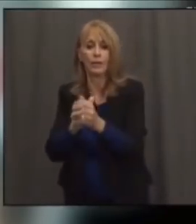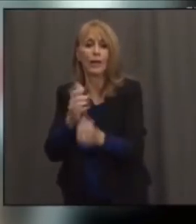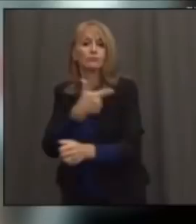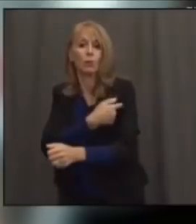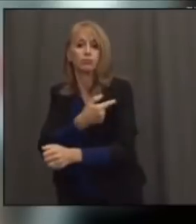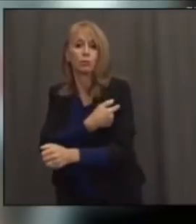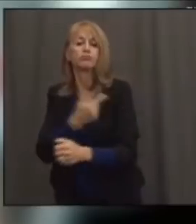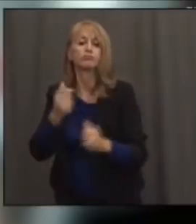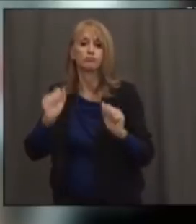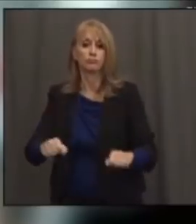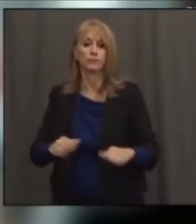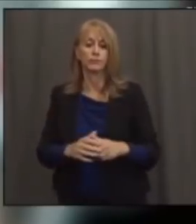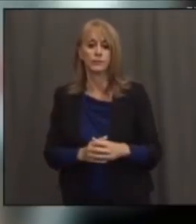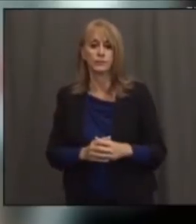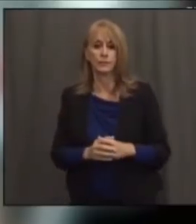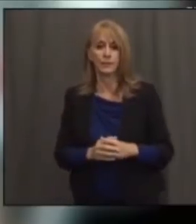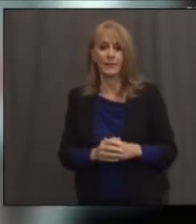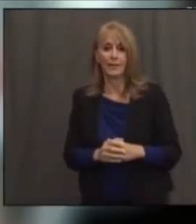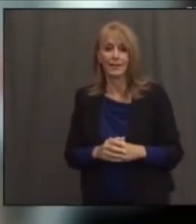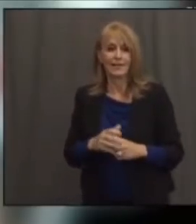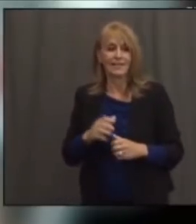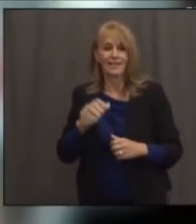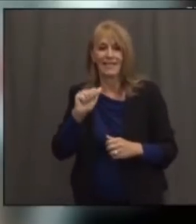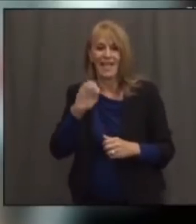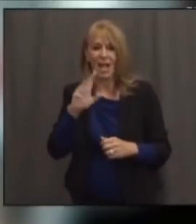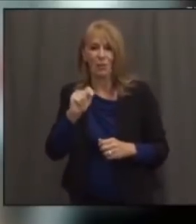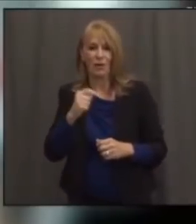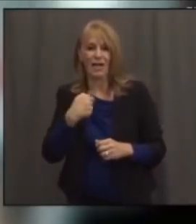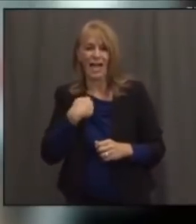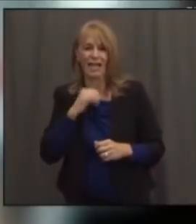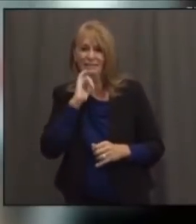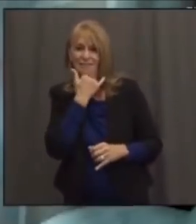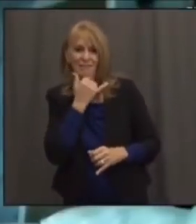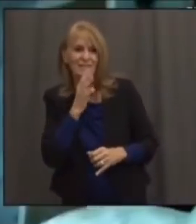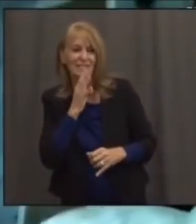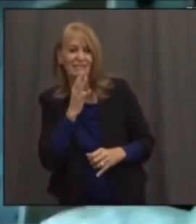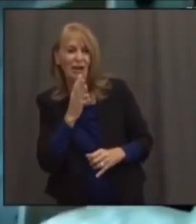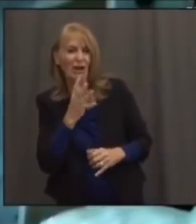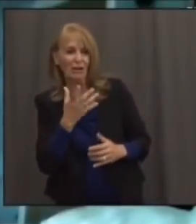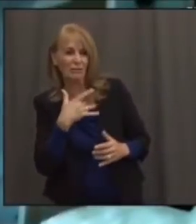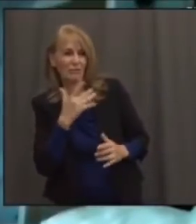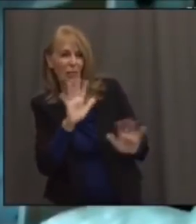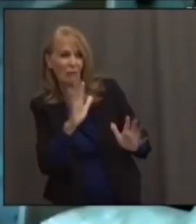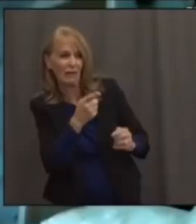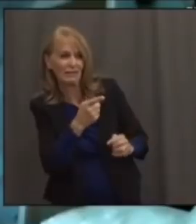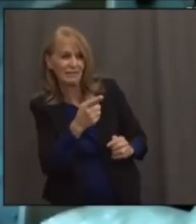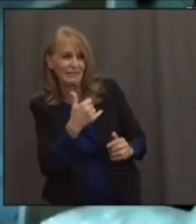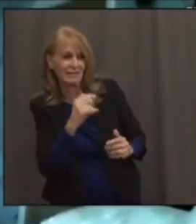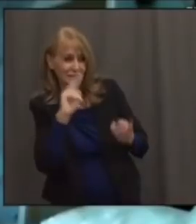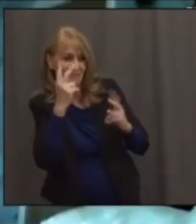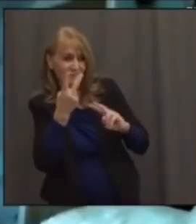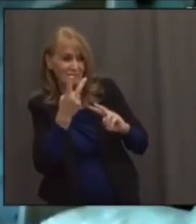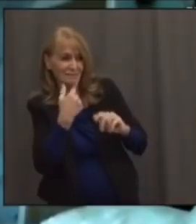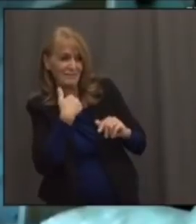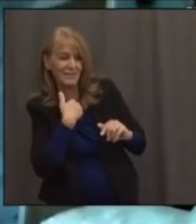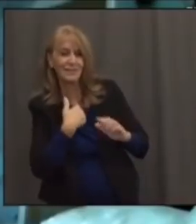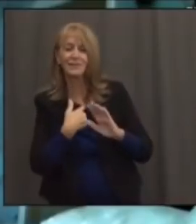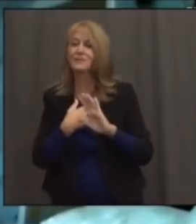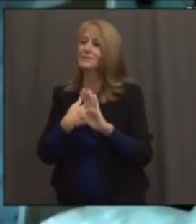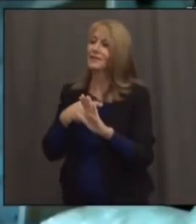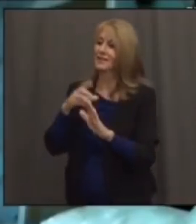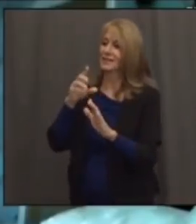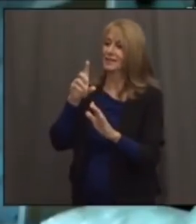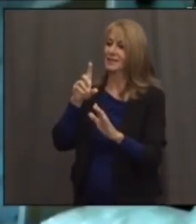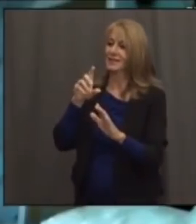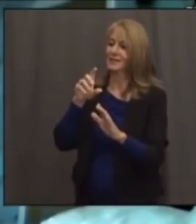COVID as well. Albert, what did I say wrong? Please correct me. You are well. No, I think the bottom line is we're